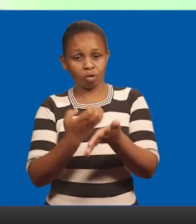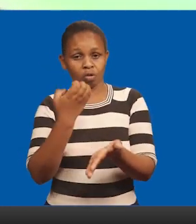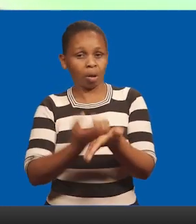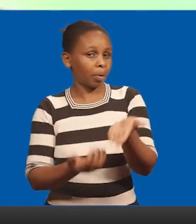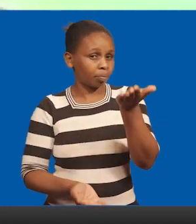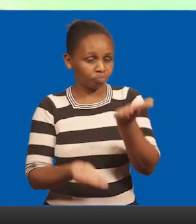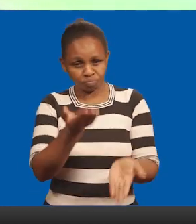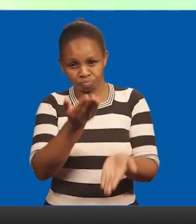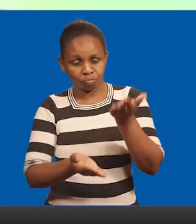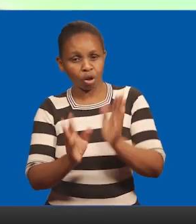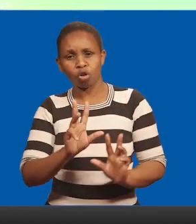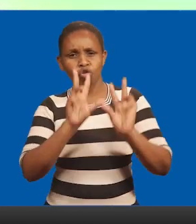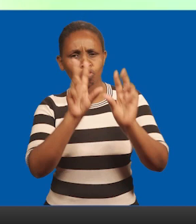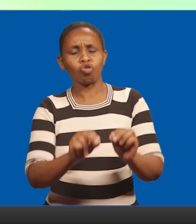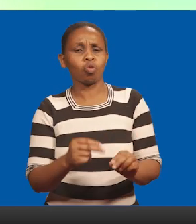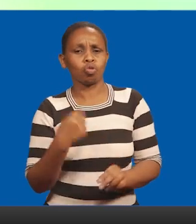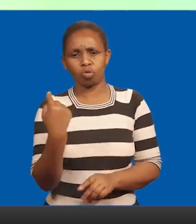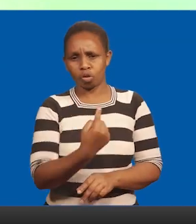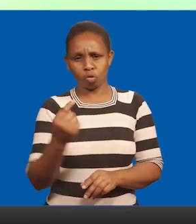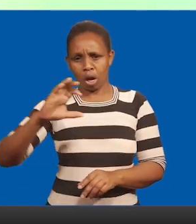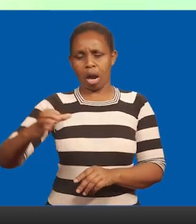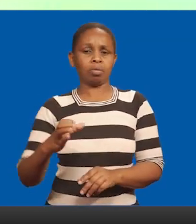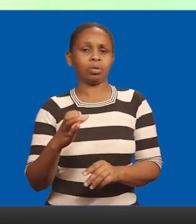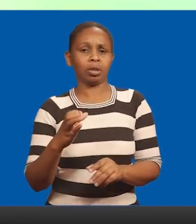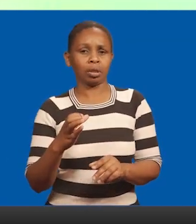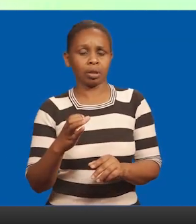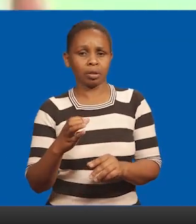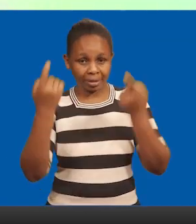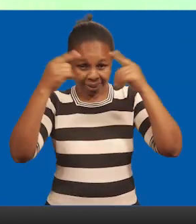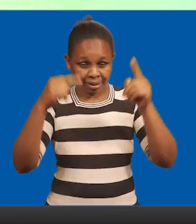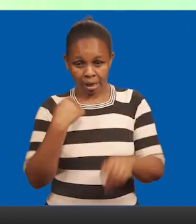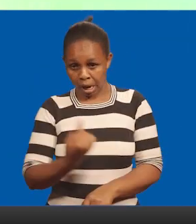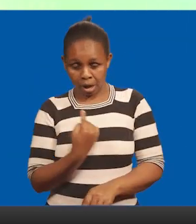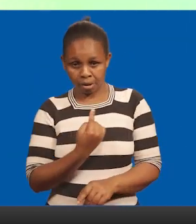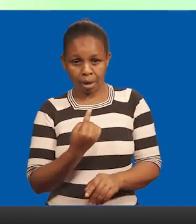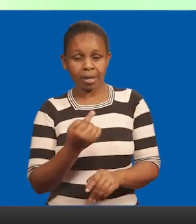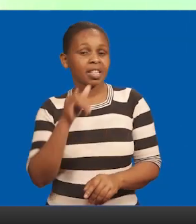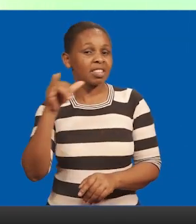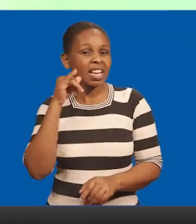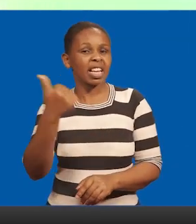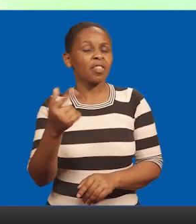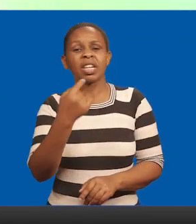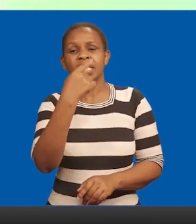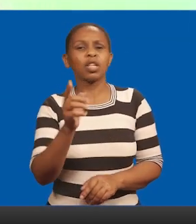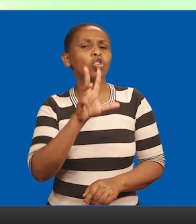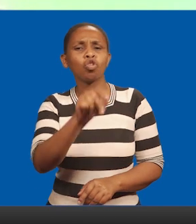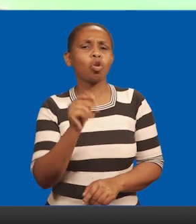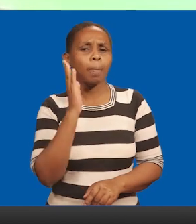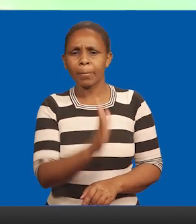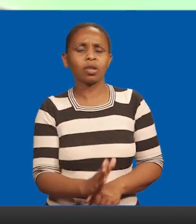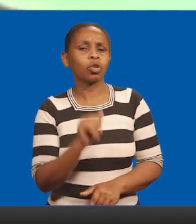for economies of scale no single count is going to succeed alone so that's why we came together and like I did mention yesterday